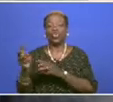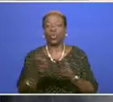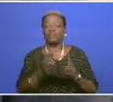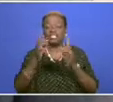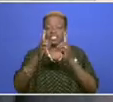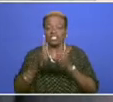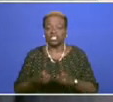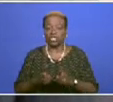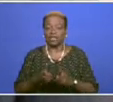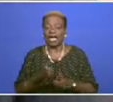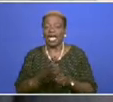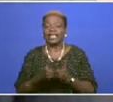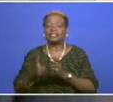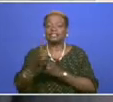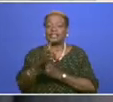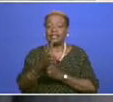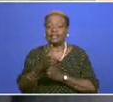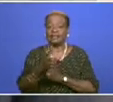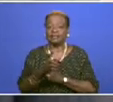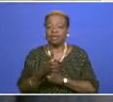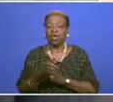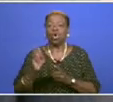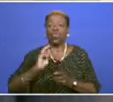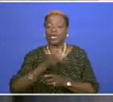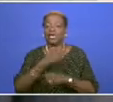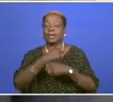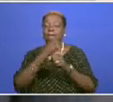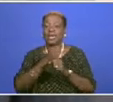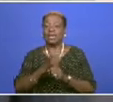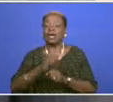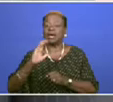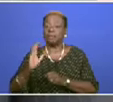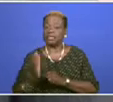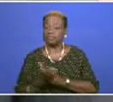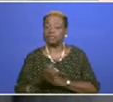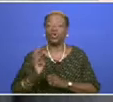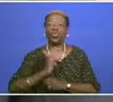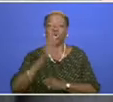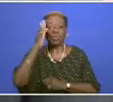earlier and extend your quota. We've made a commitment. We're going to stand firm with respect to that.